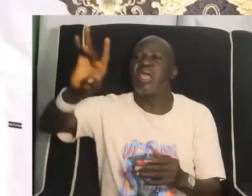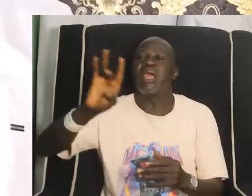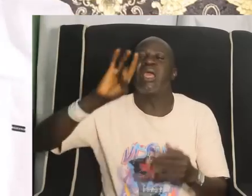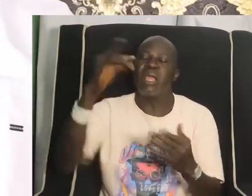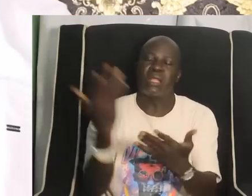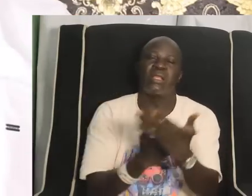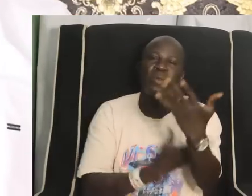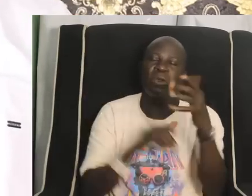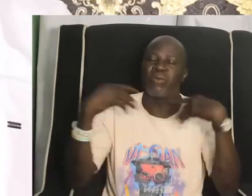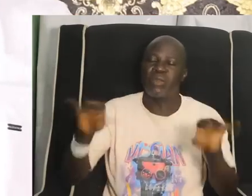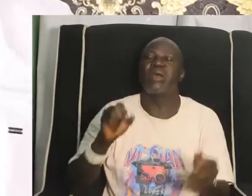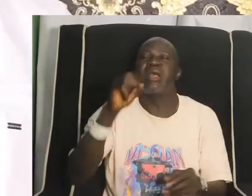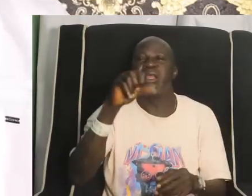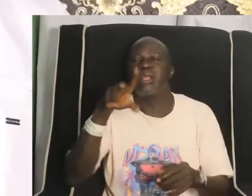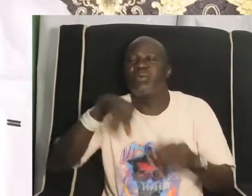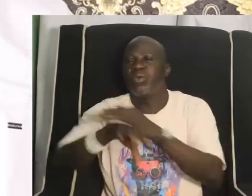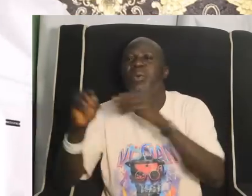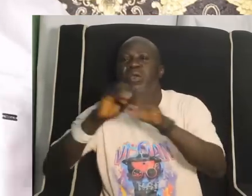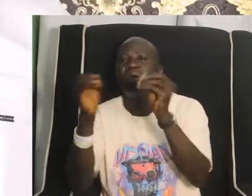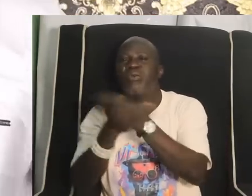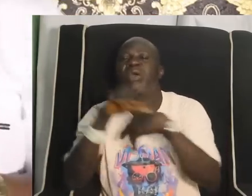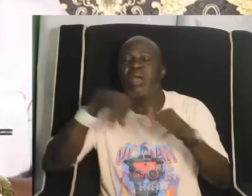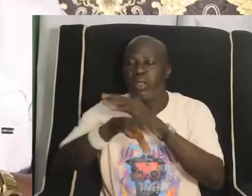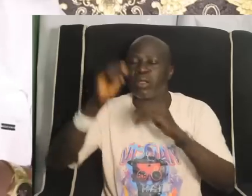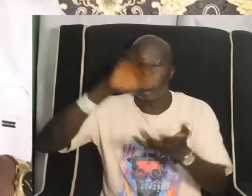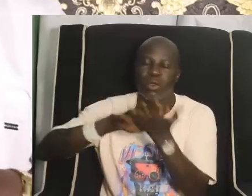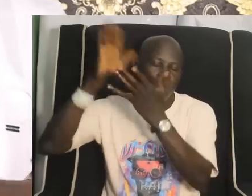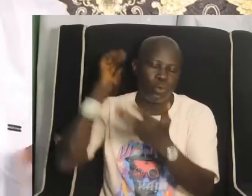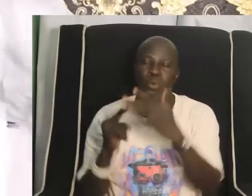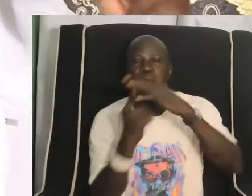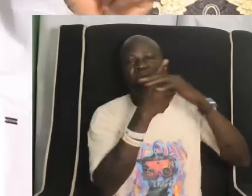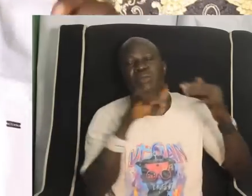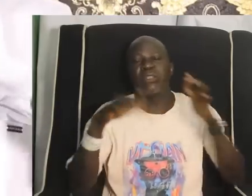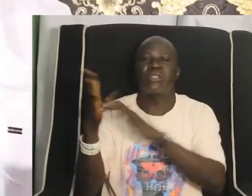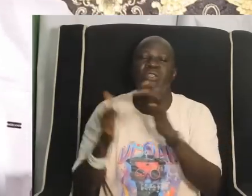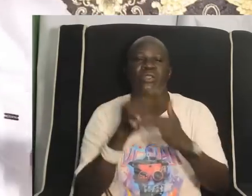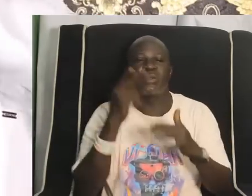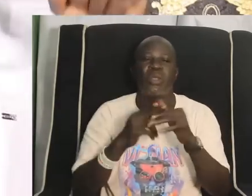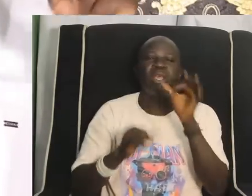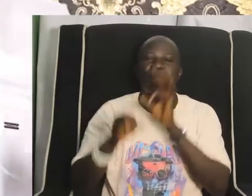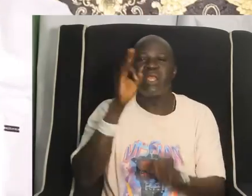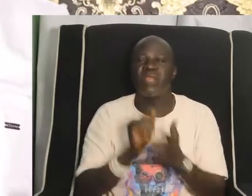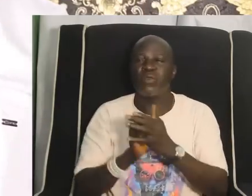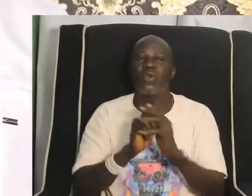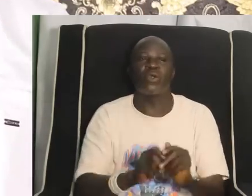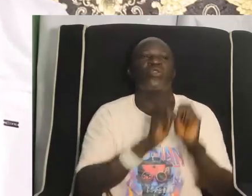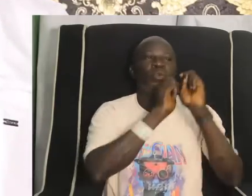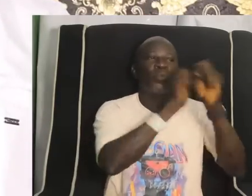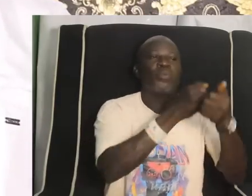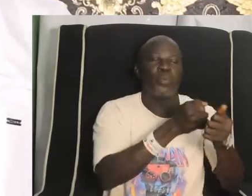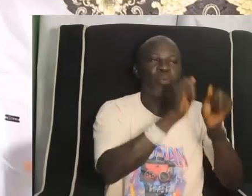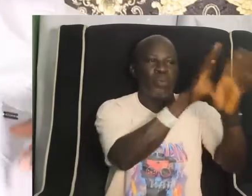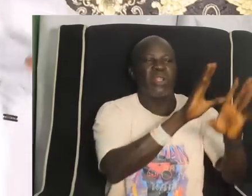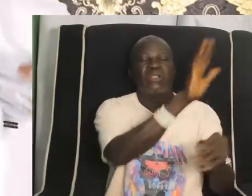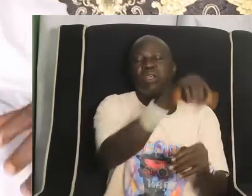close para sibi se ni you are going back to your office no project ogun ori ajade amen god will manifest in Jesus si o ba fe ta woni lo re if you want to